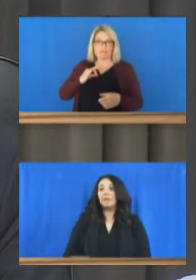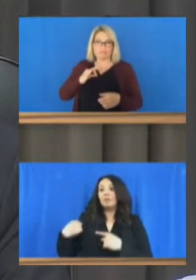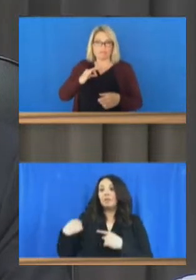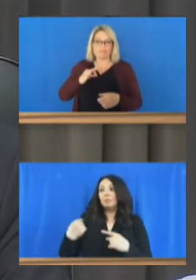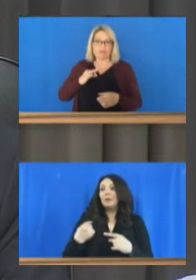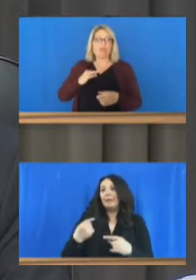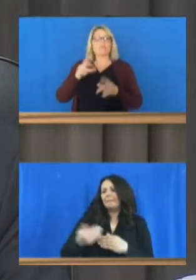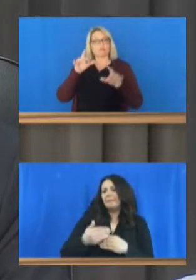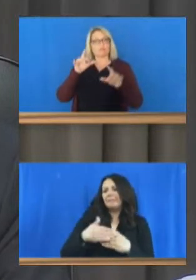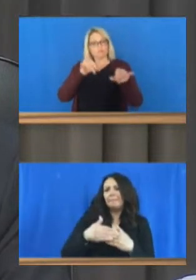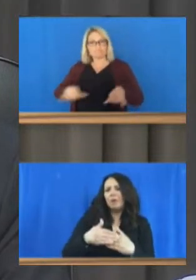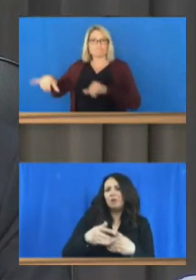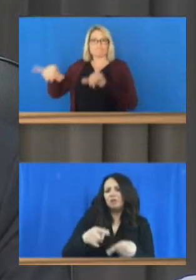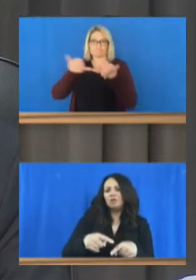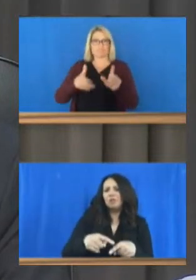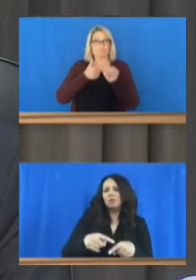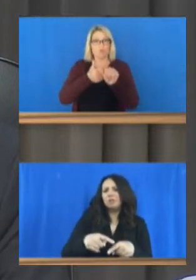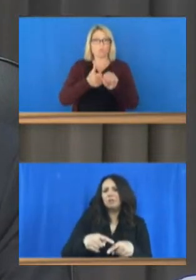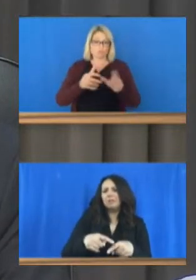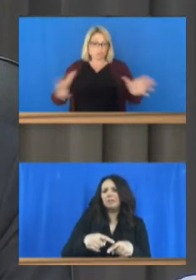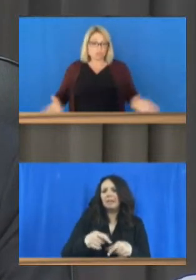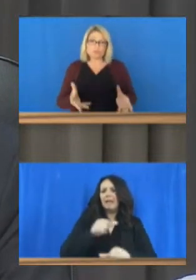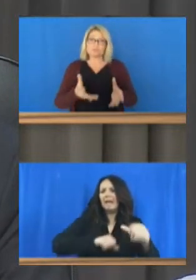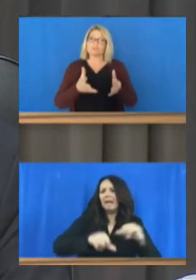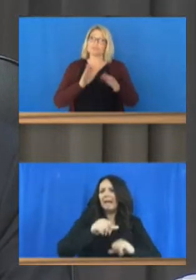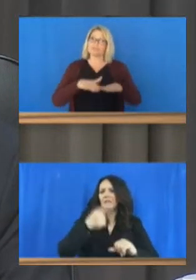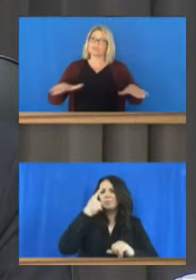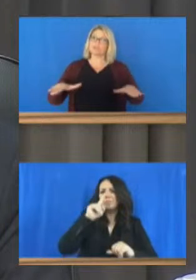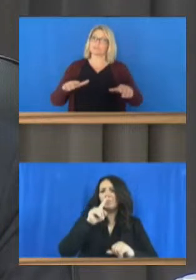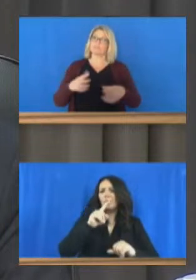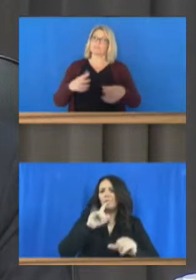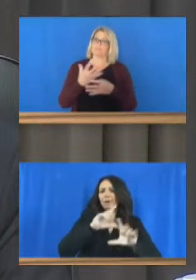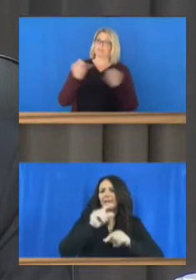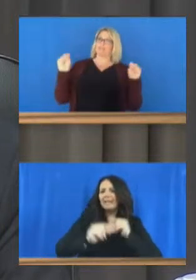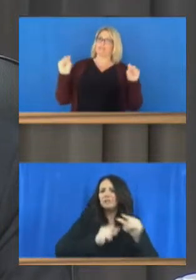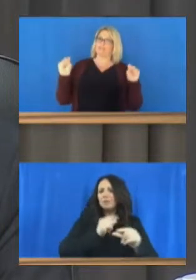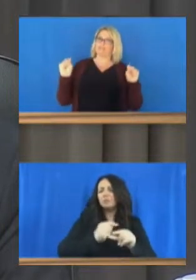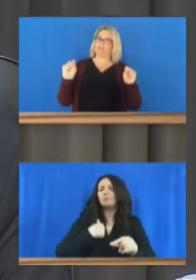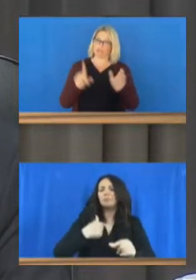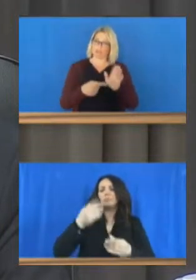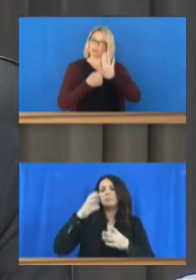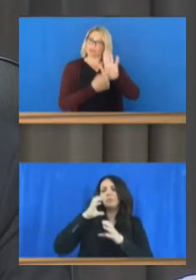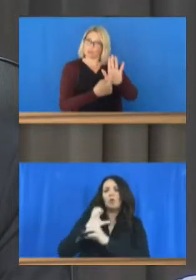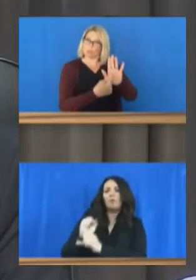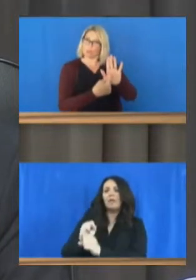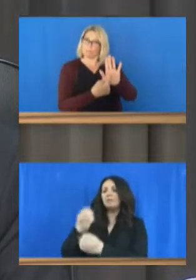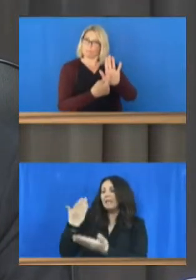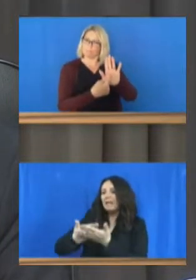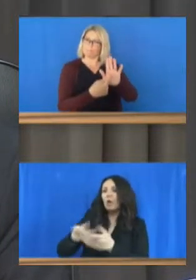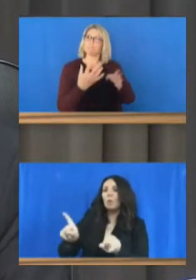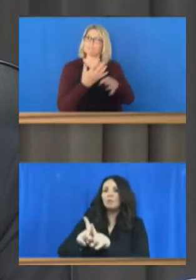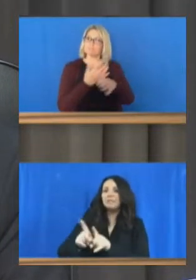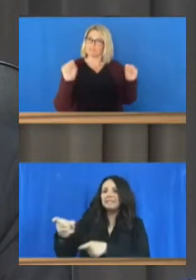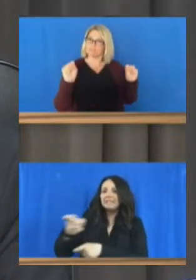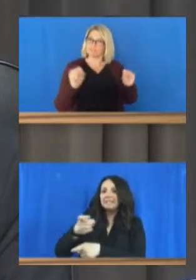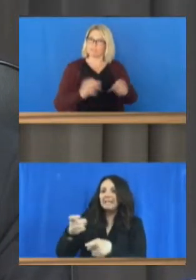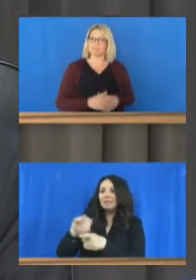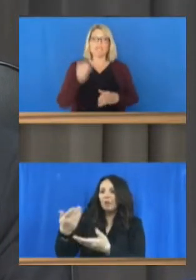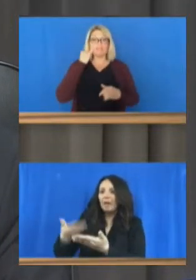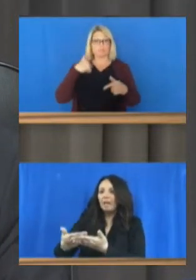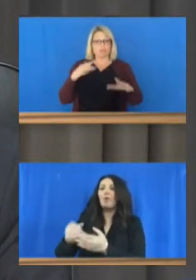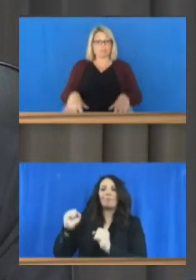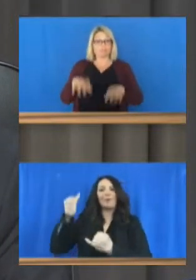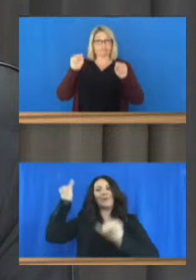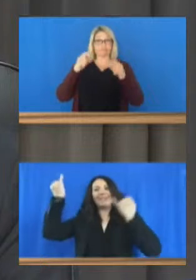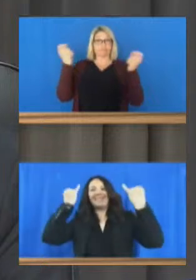answer your questions. So please continue to take every precaution you can to protect those around you, your friends, your families, your neighbors, and our students in the coming